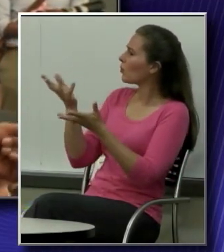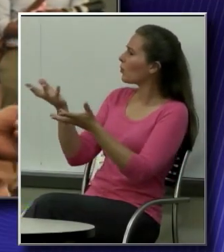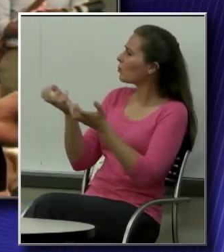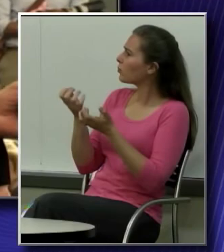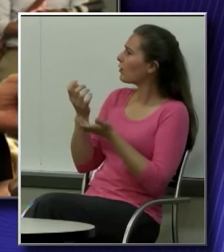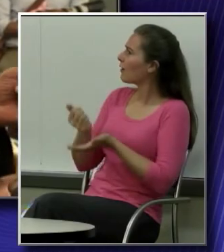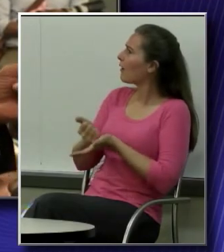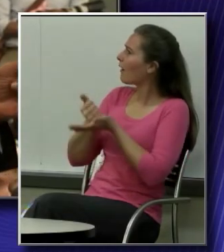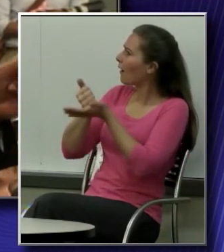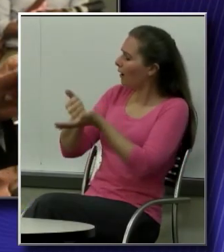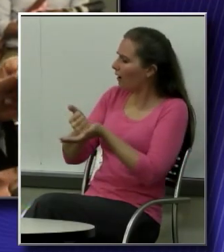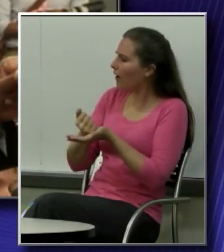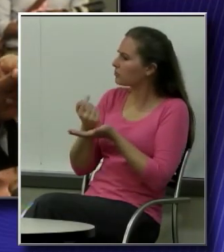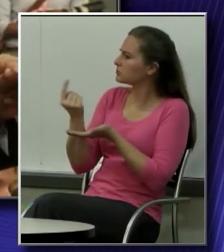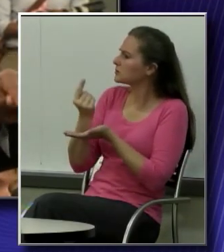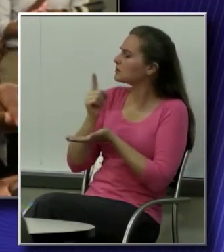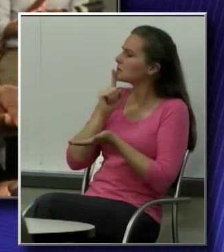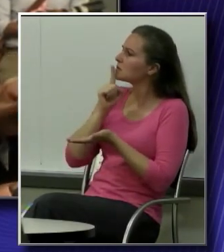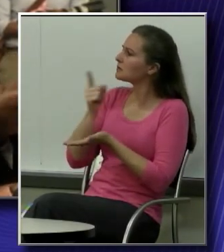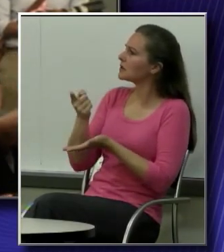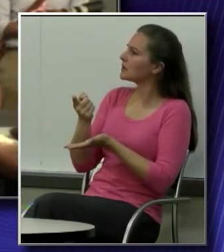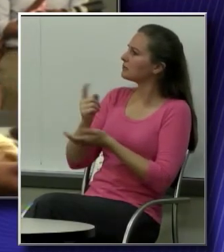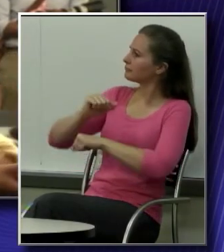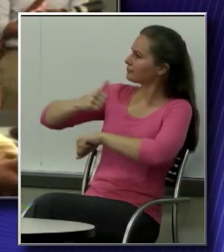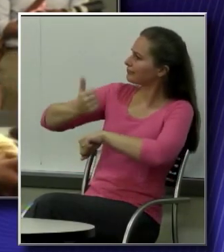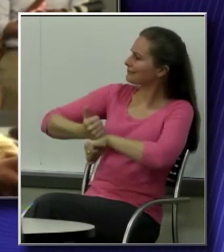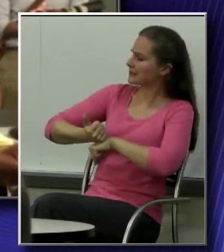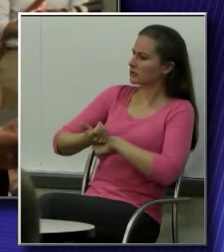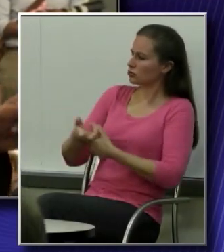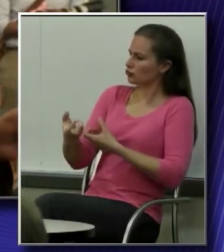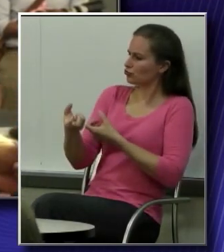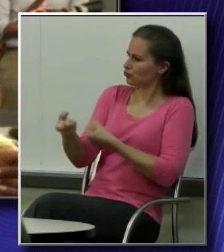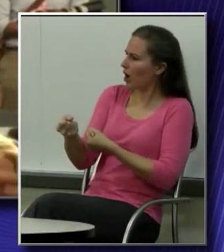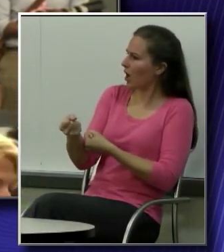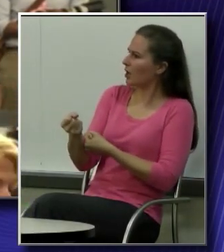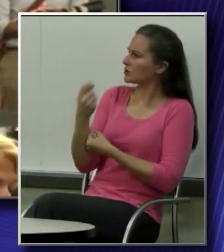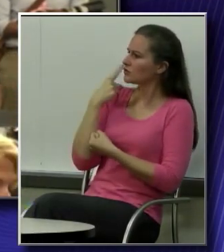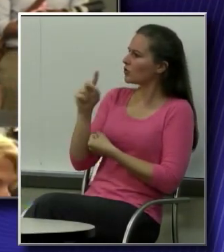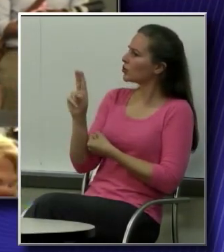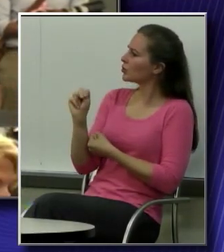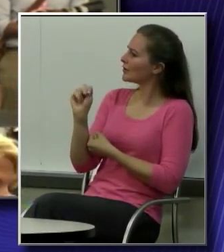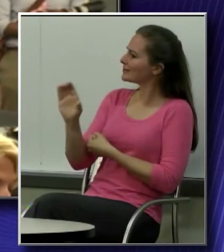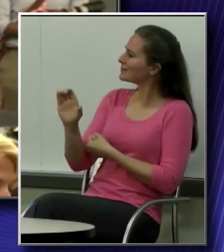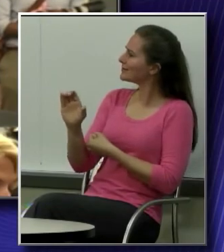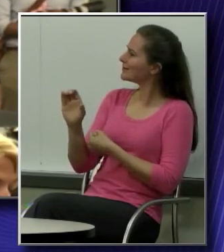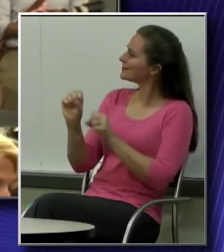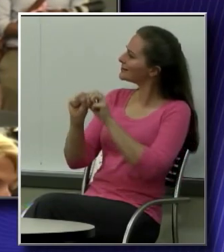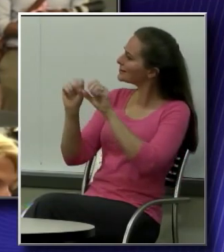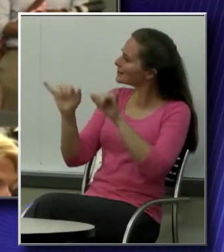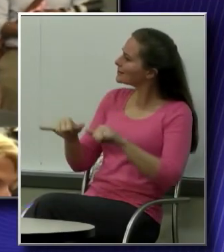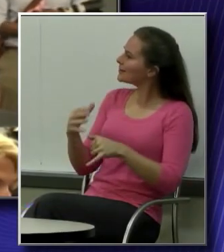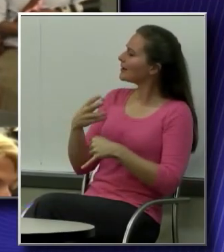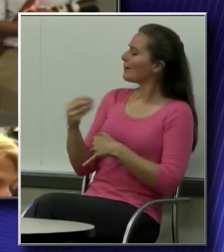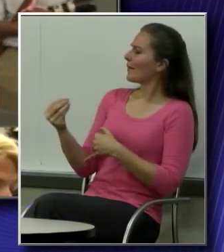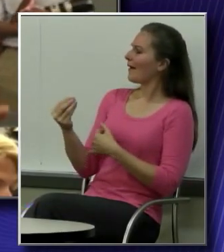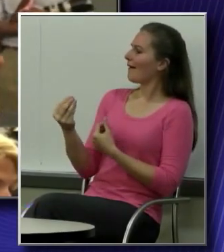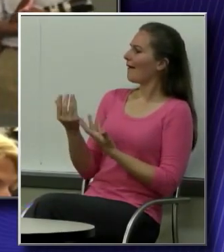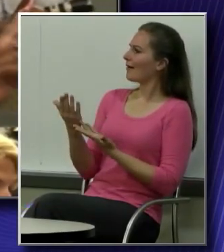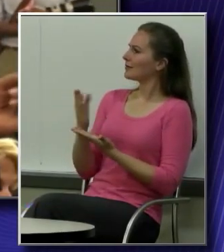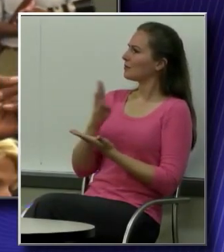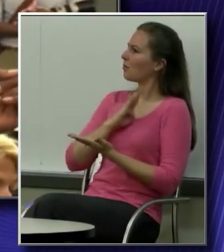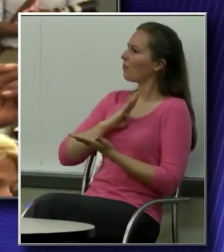someone to re-establish trust in the UNC system and the Board of